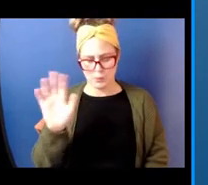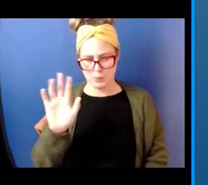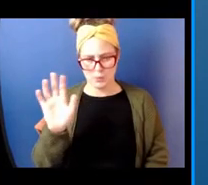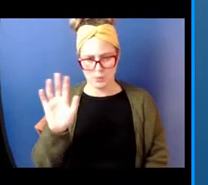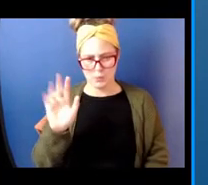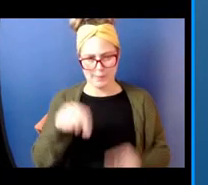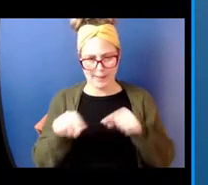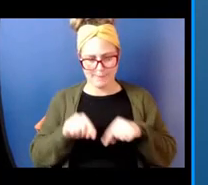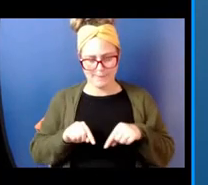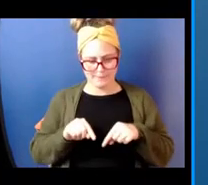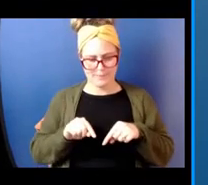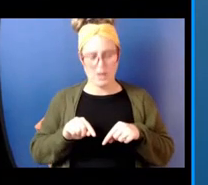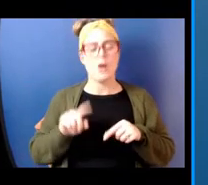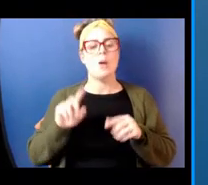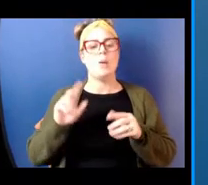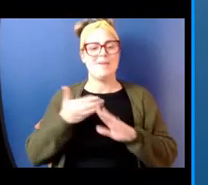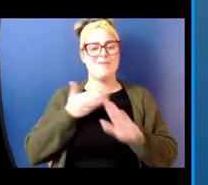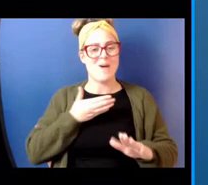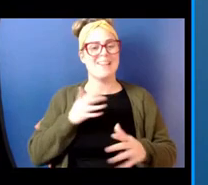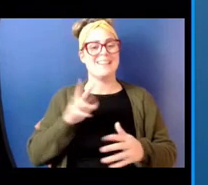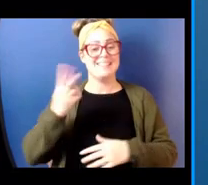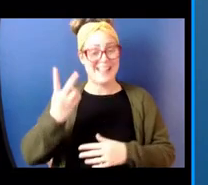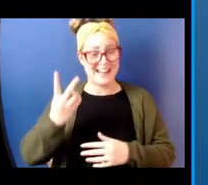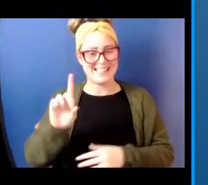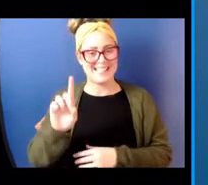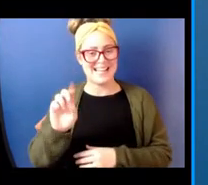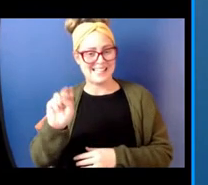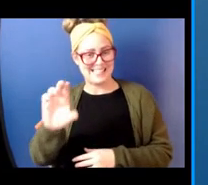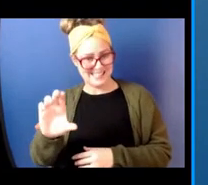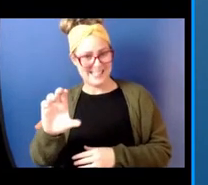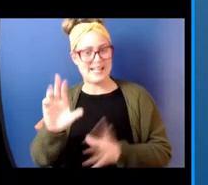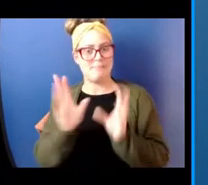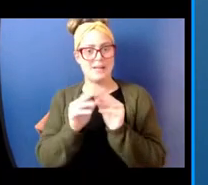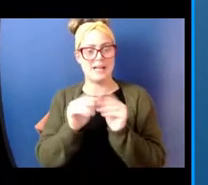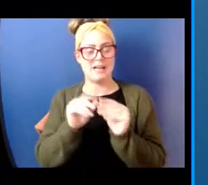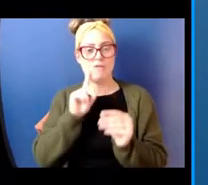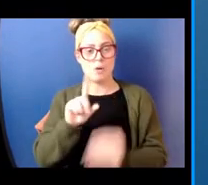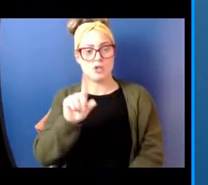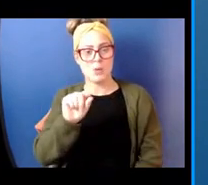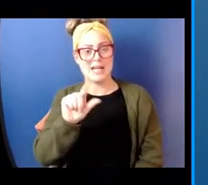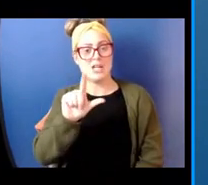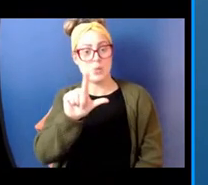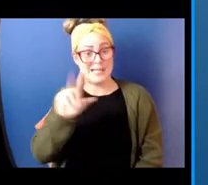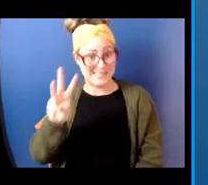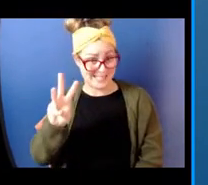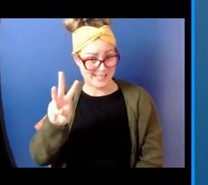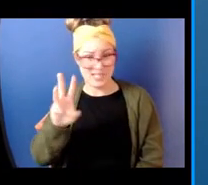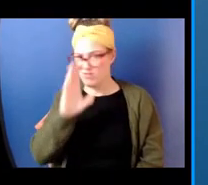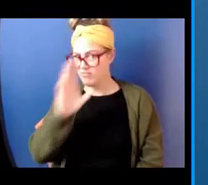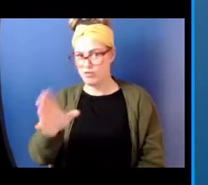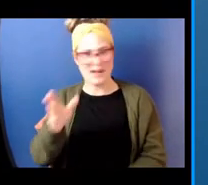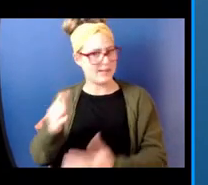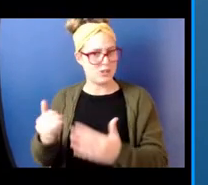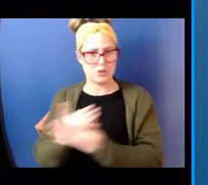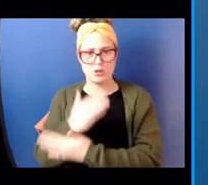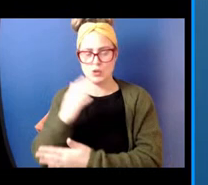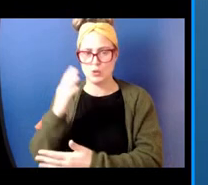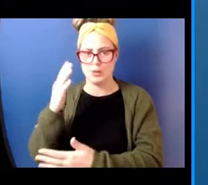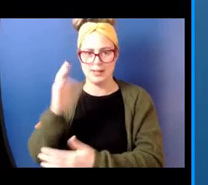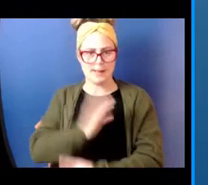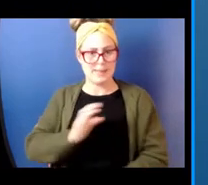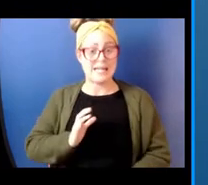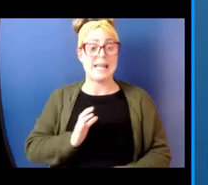second DNC meeting of 2026 so that it goes directly to the new committee so this committee will be on record about the process